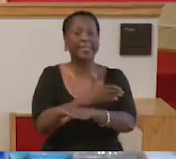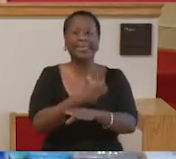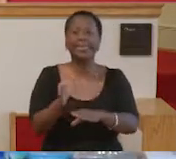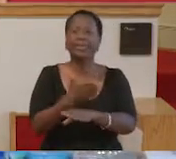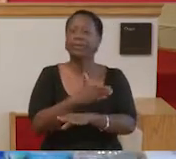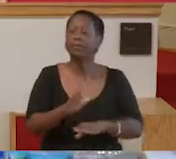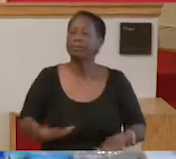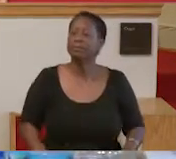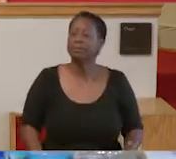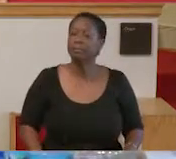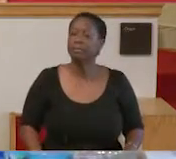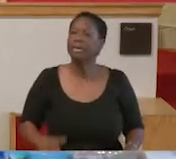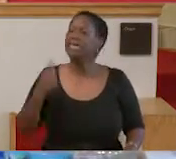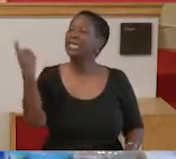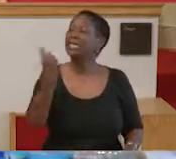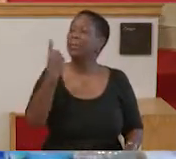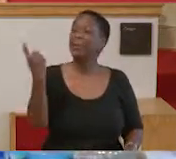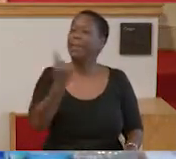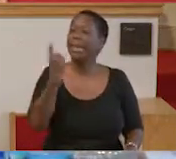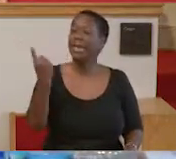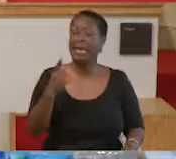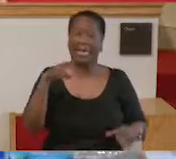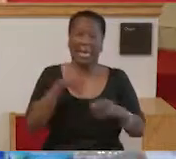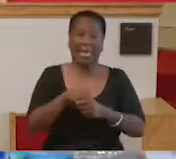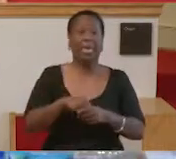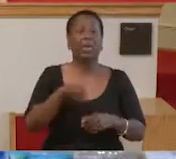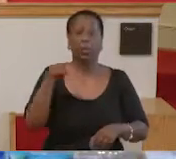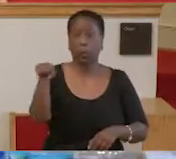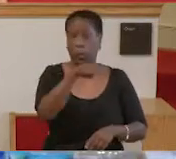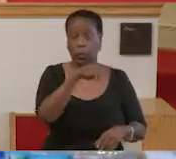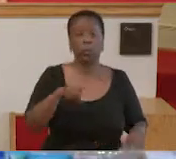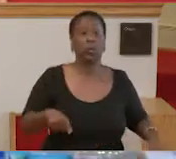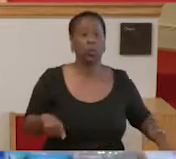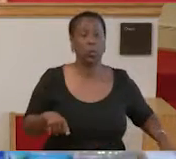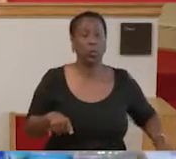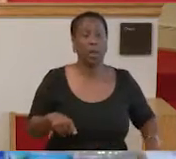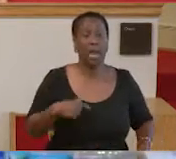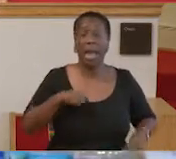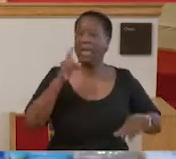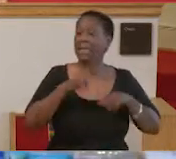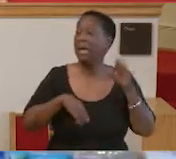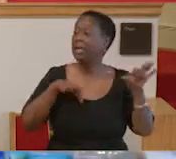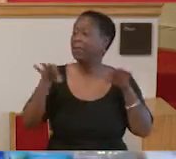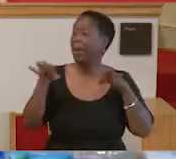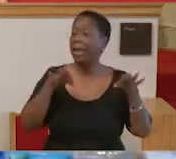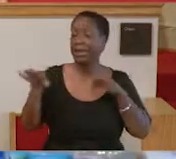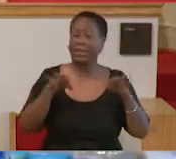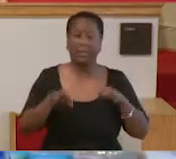church. Something within me I cannot explain.